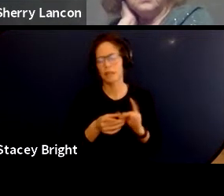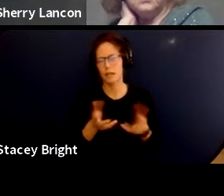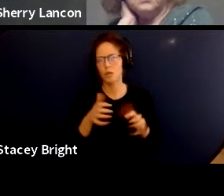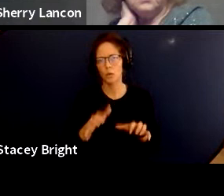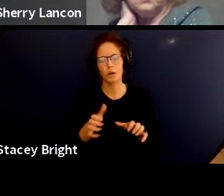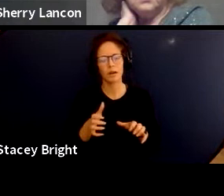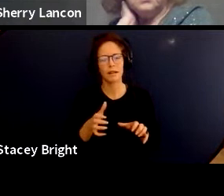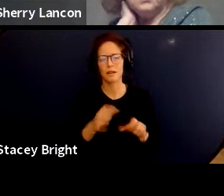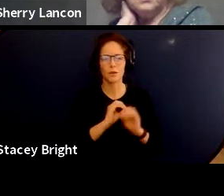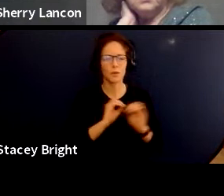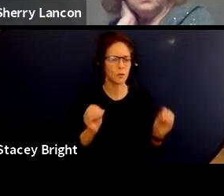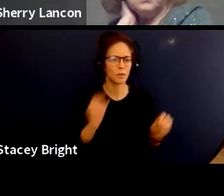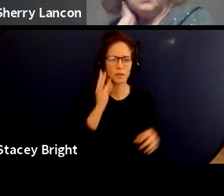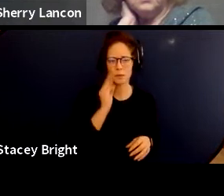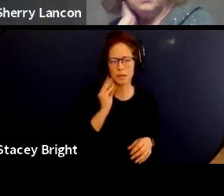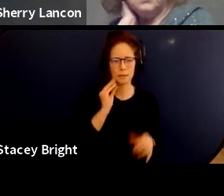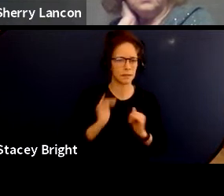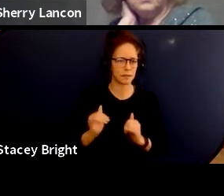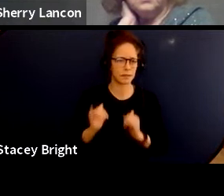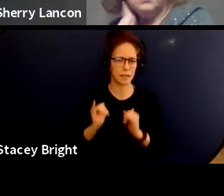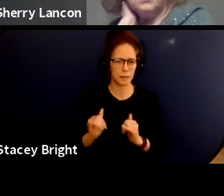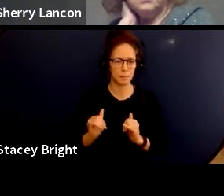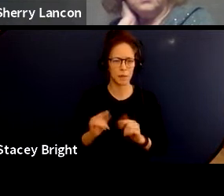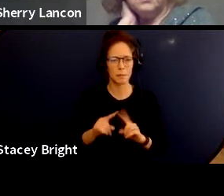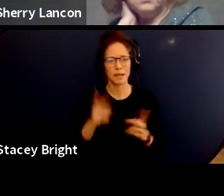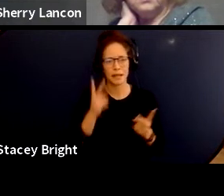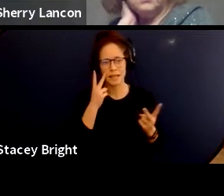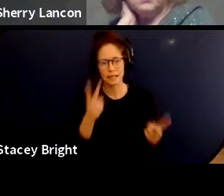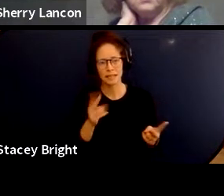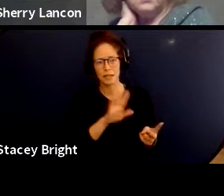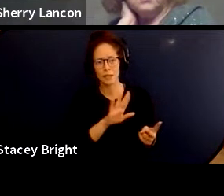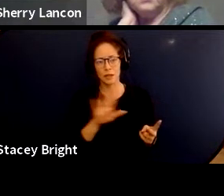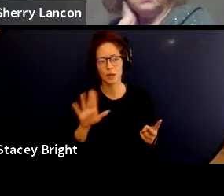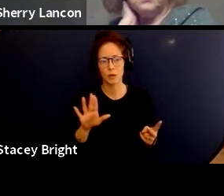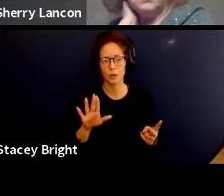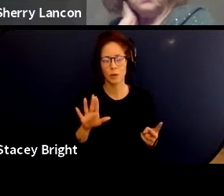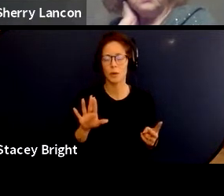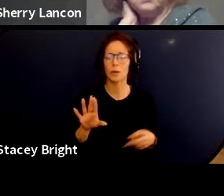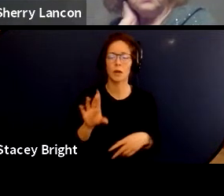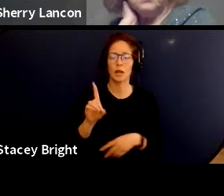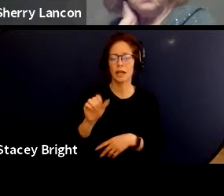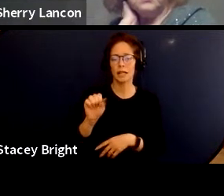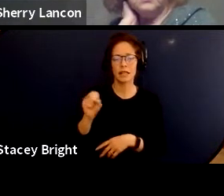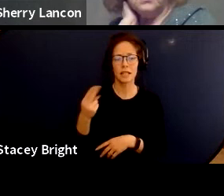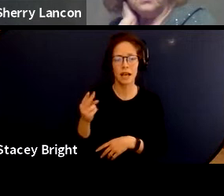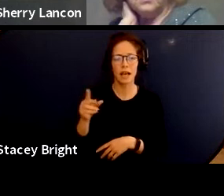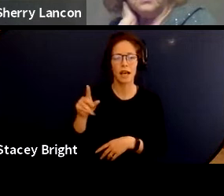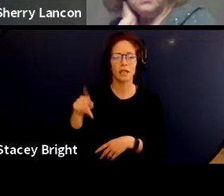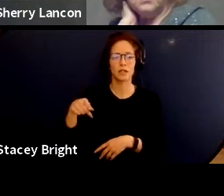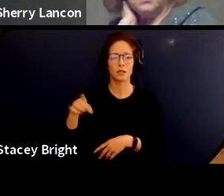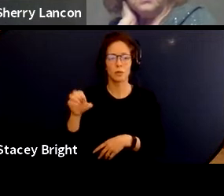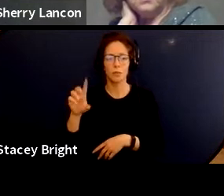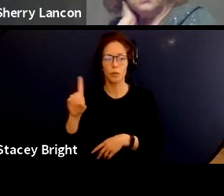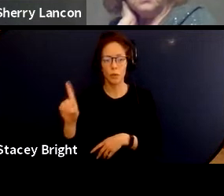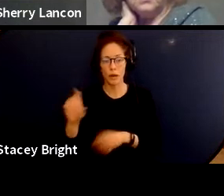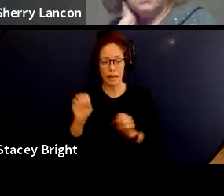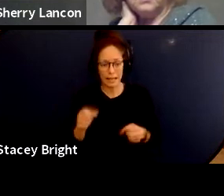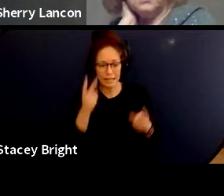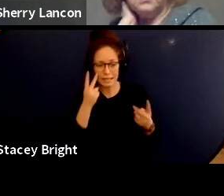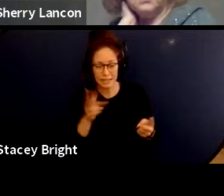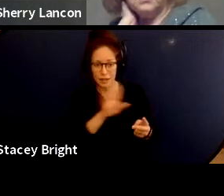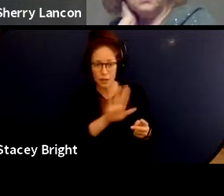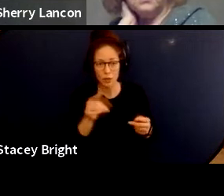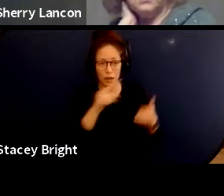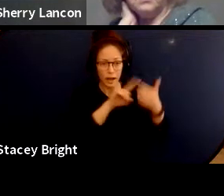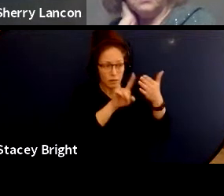anybody, but I also look at your dashboard and I see that you have COVID cases and you have tracking. I can tell you now,